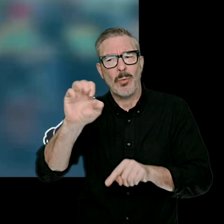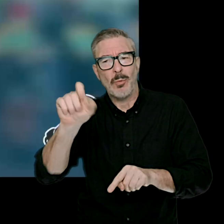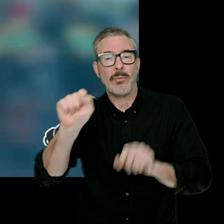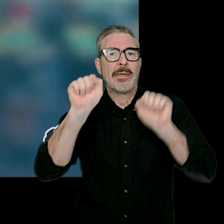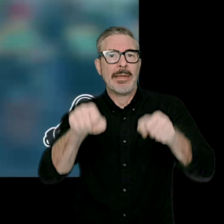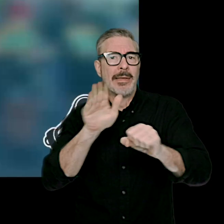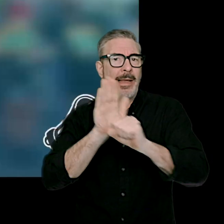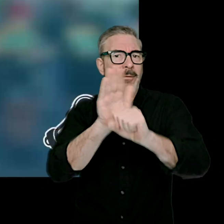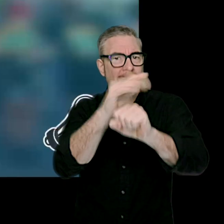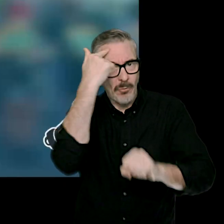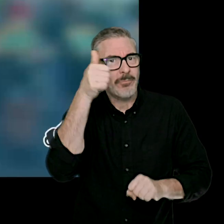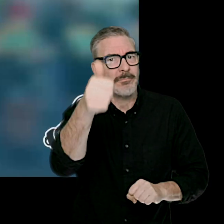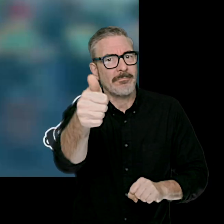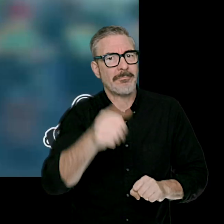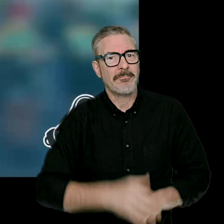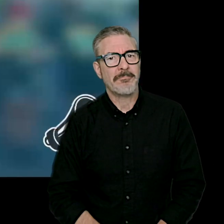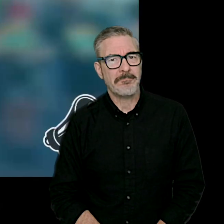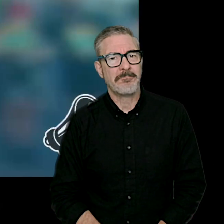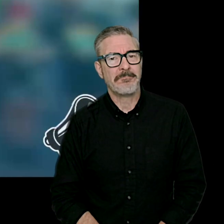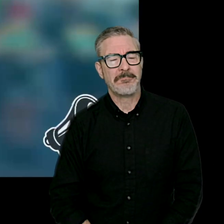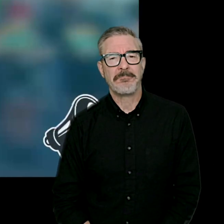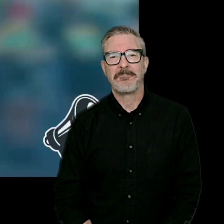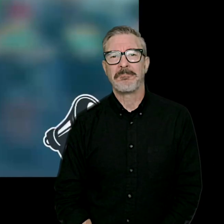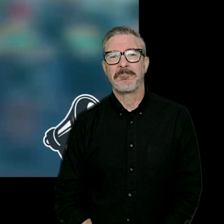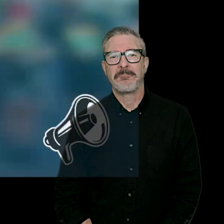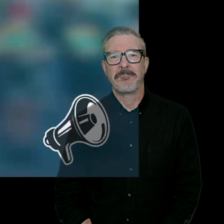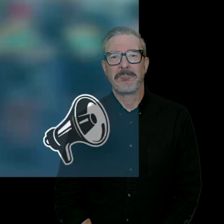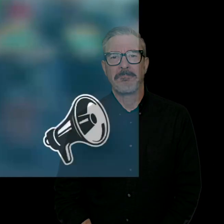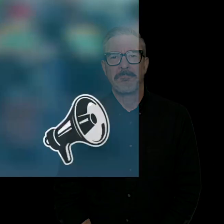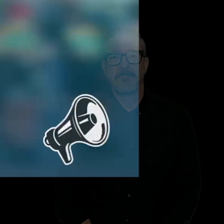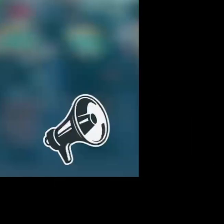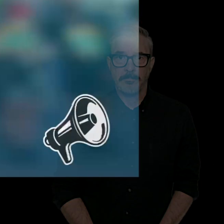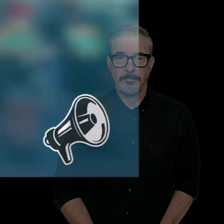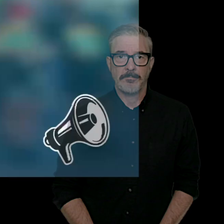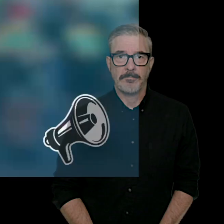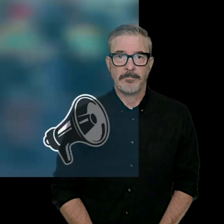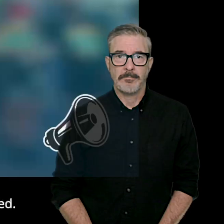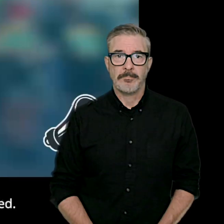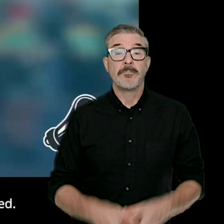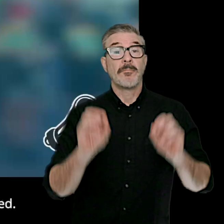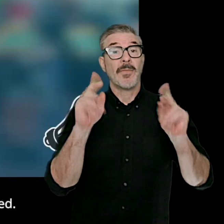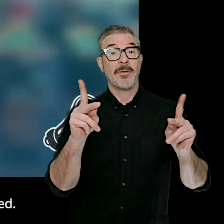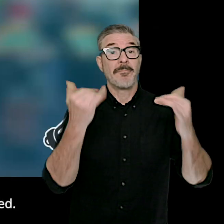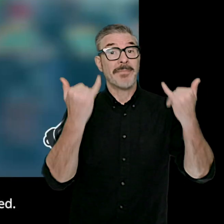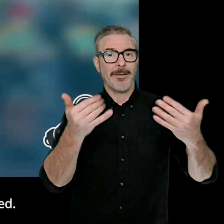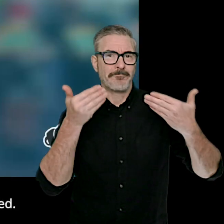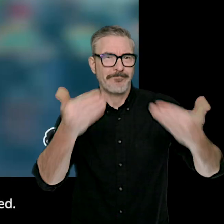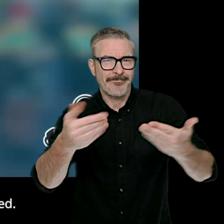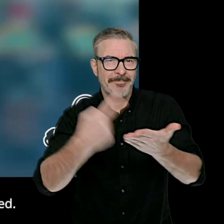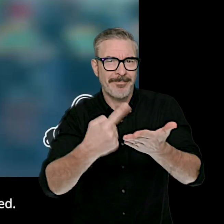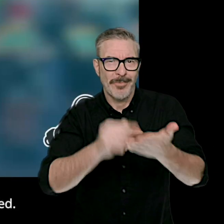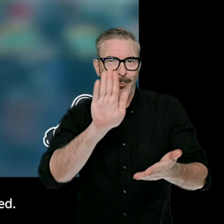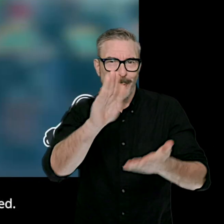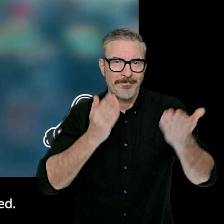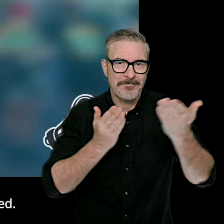Okay, now we're going to dive into the first, know your right, and that is getting paid